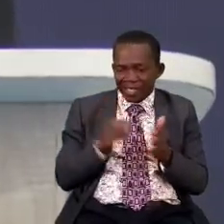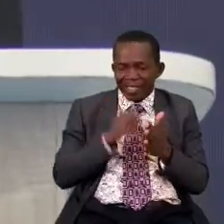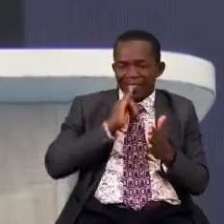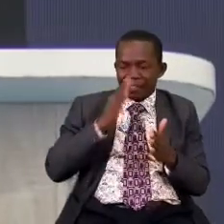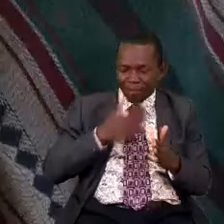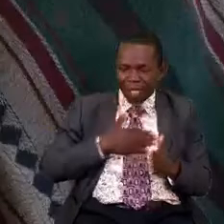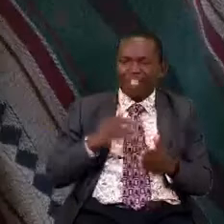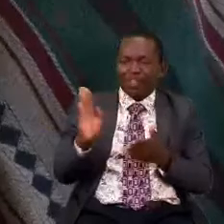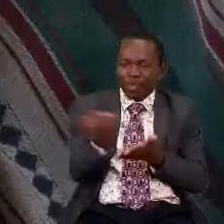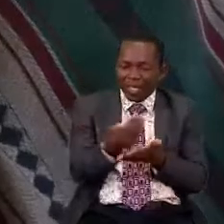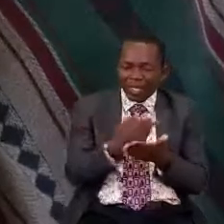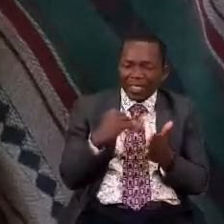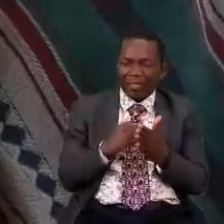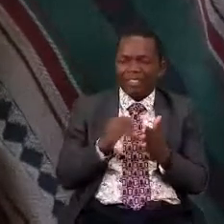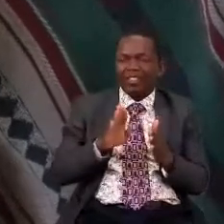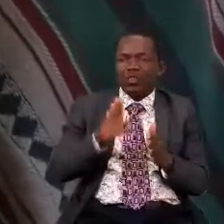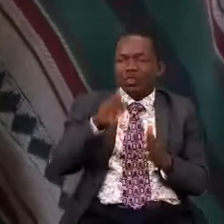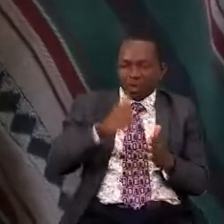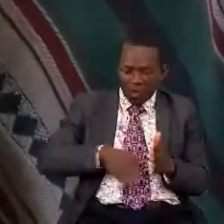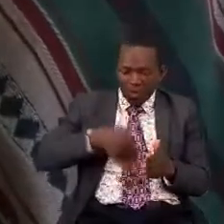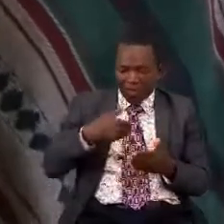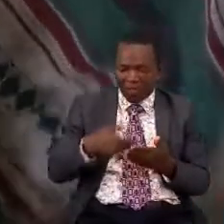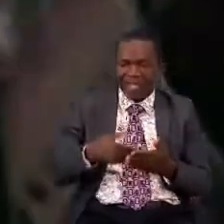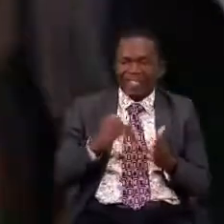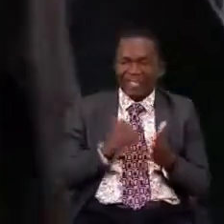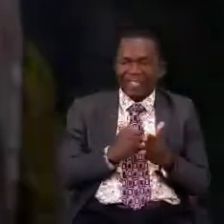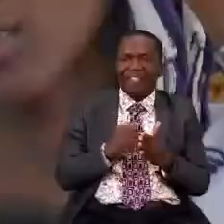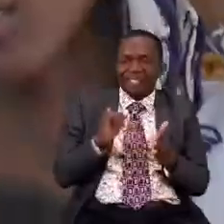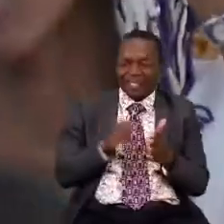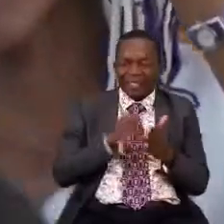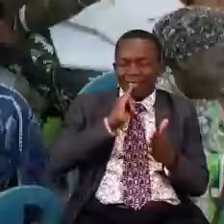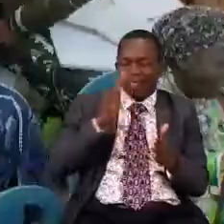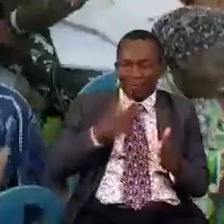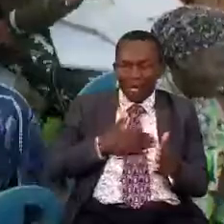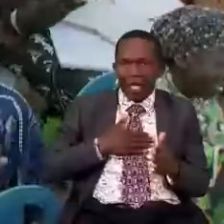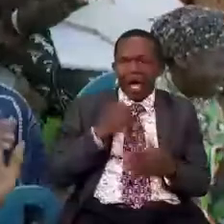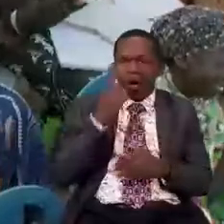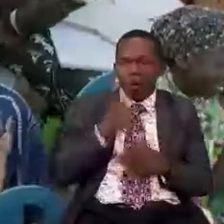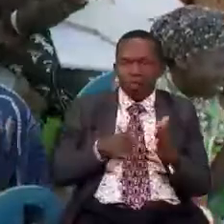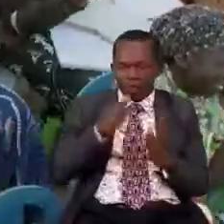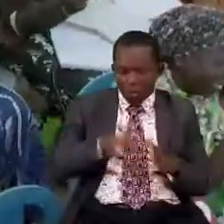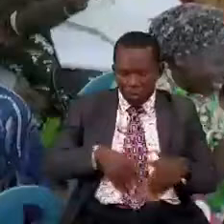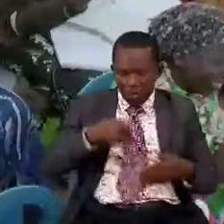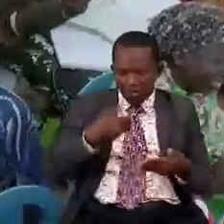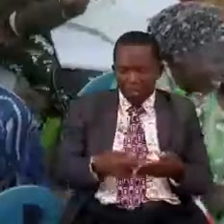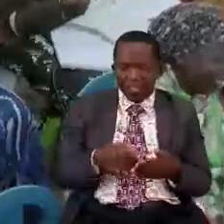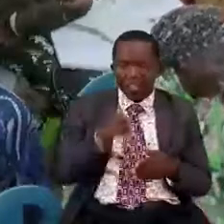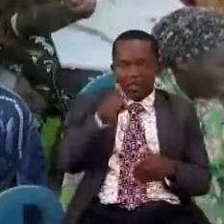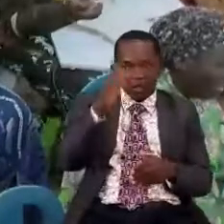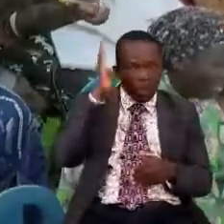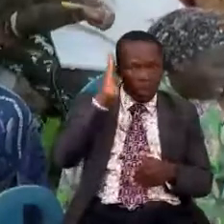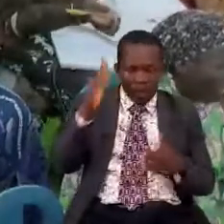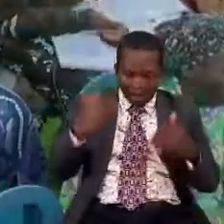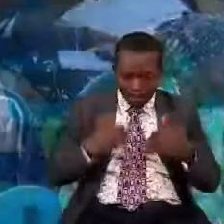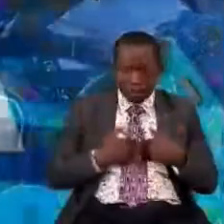possess. What am I talking to them? You will possess in Jesus' name. Because now he